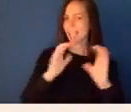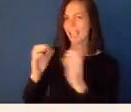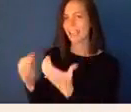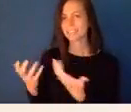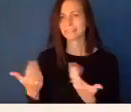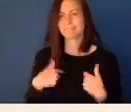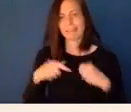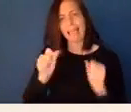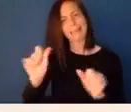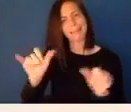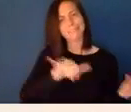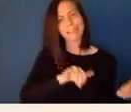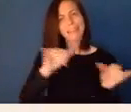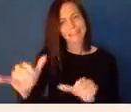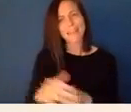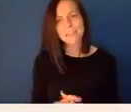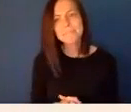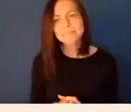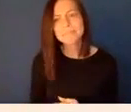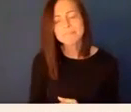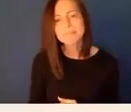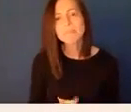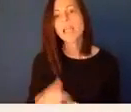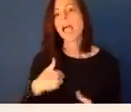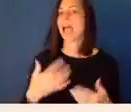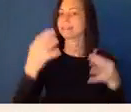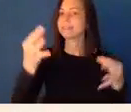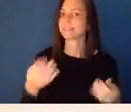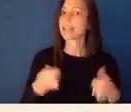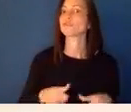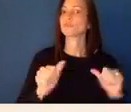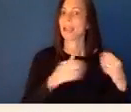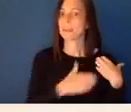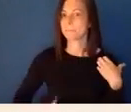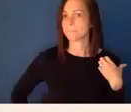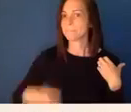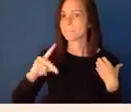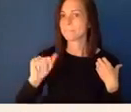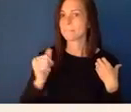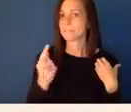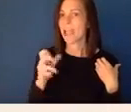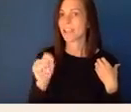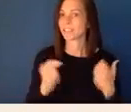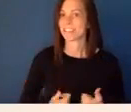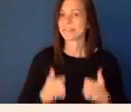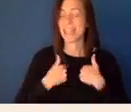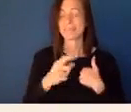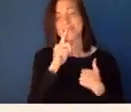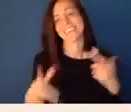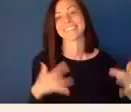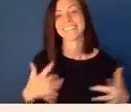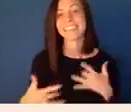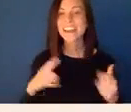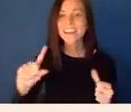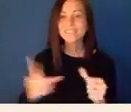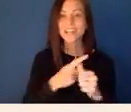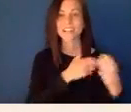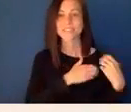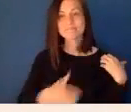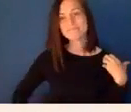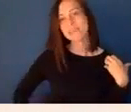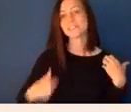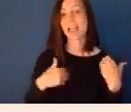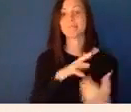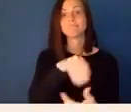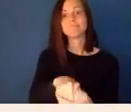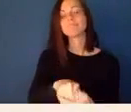So I decided I was going to try pageant life, and it was so exciting. My very first pageant I entered was National American Miss.